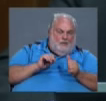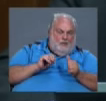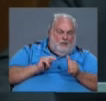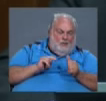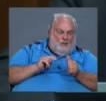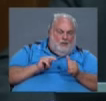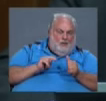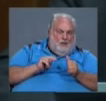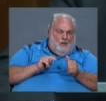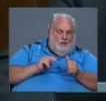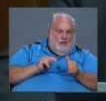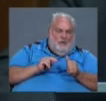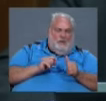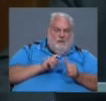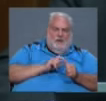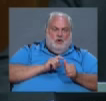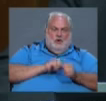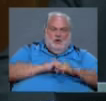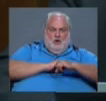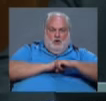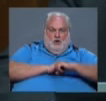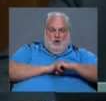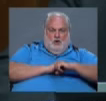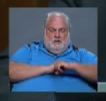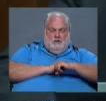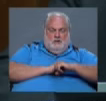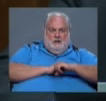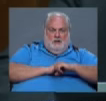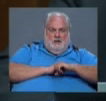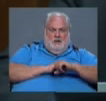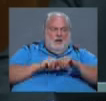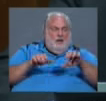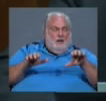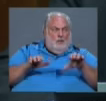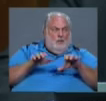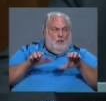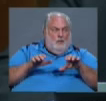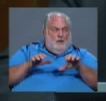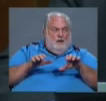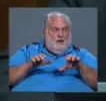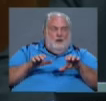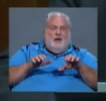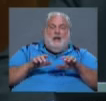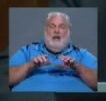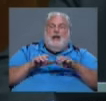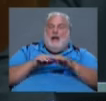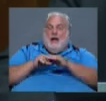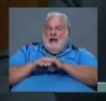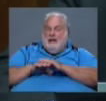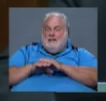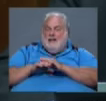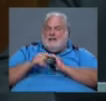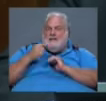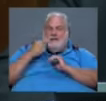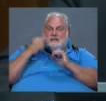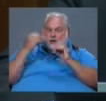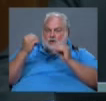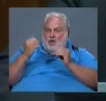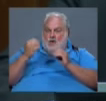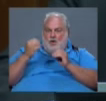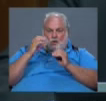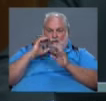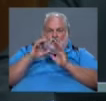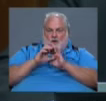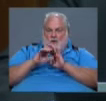that the security guards will that can access that says no photo ID.